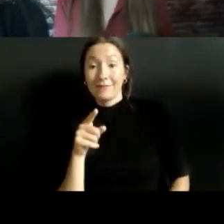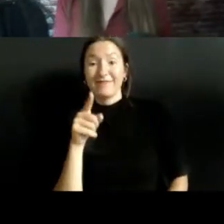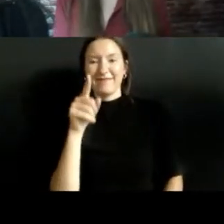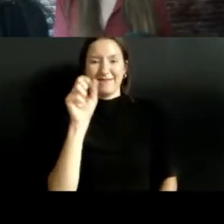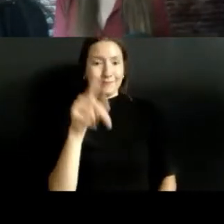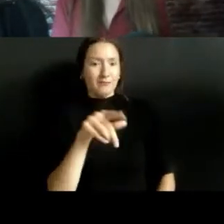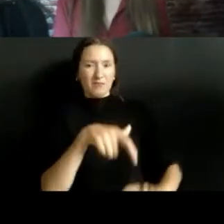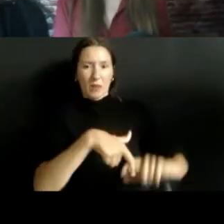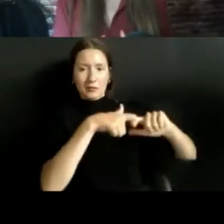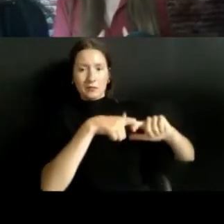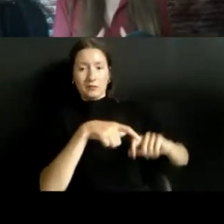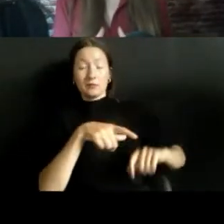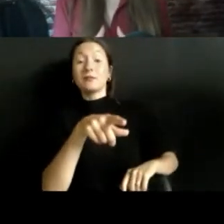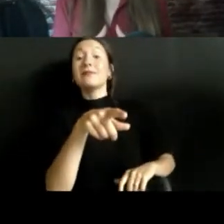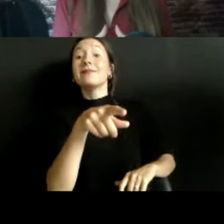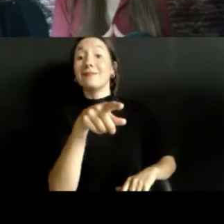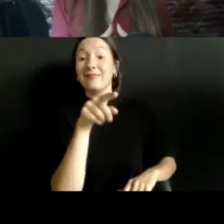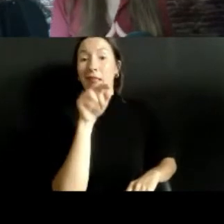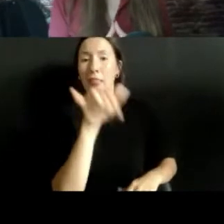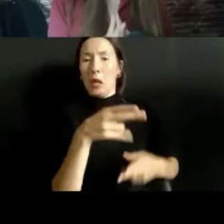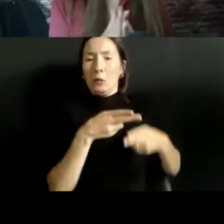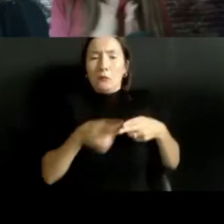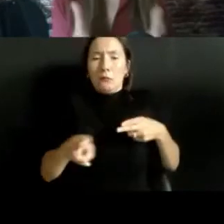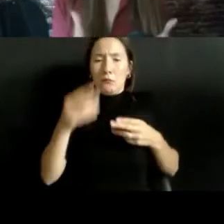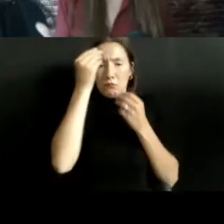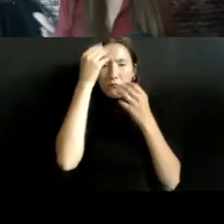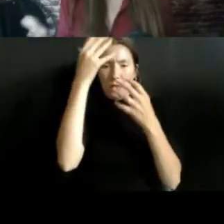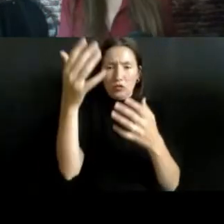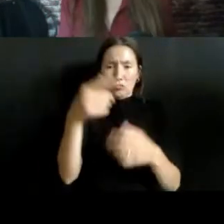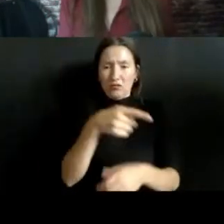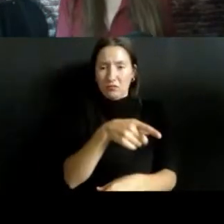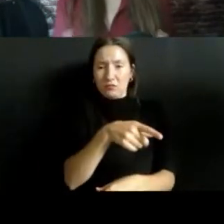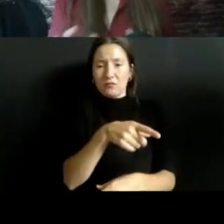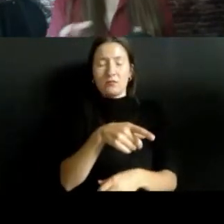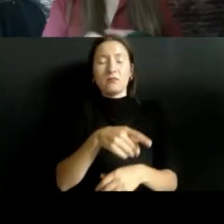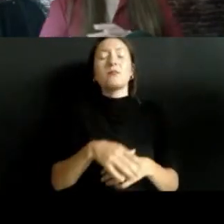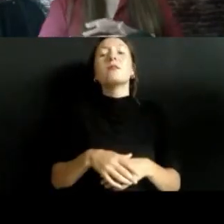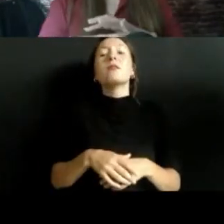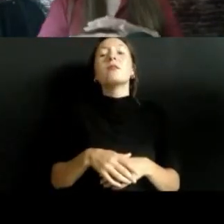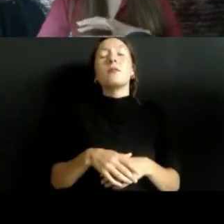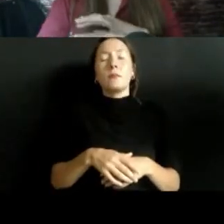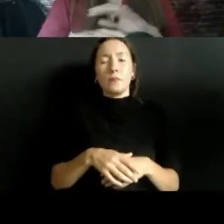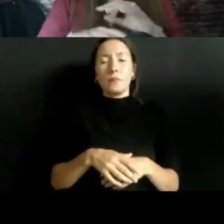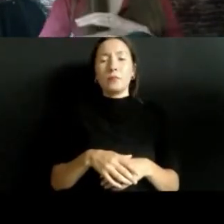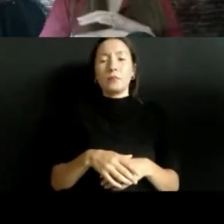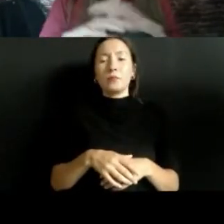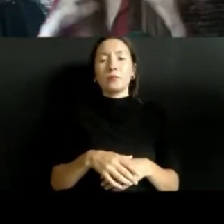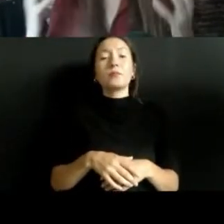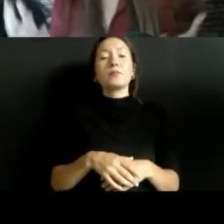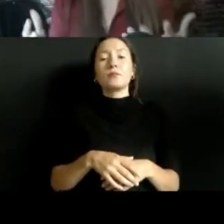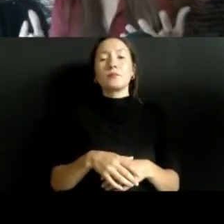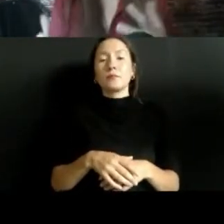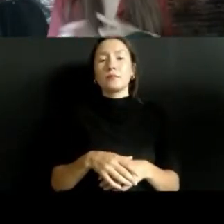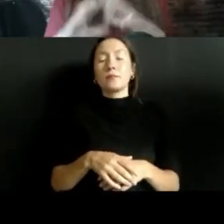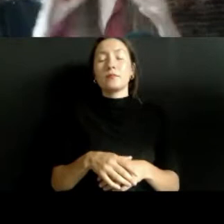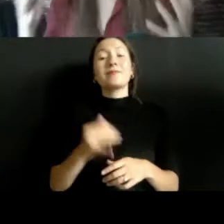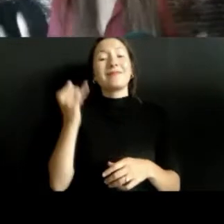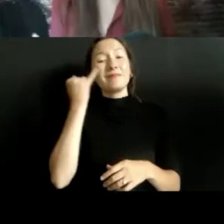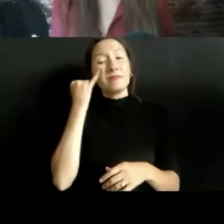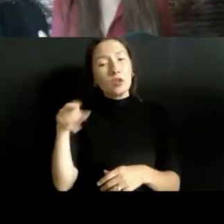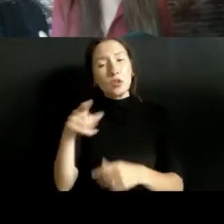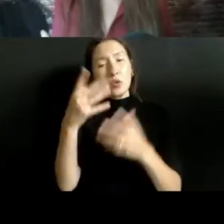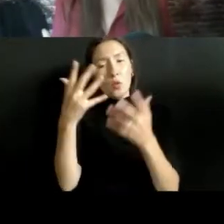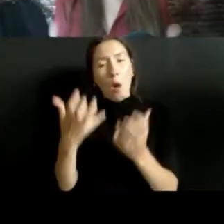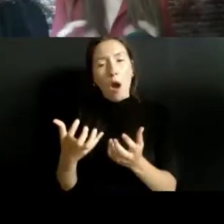there. When you're trying to use this approach, where you're trying to do inclusive design, universal